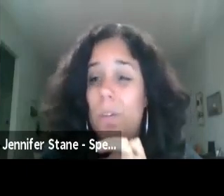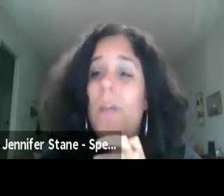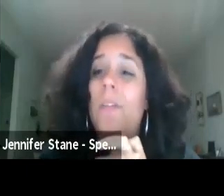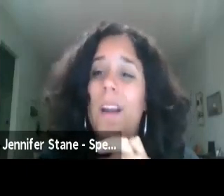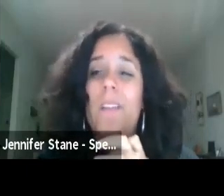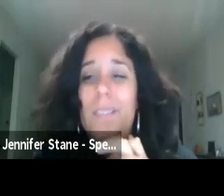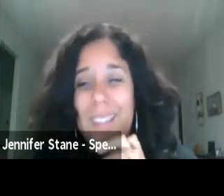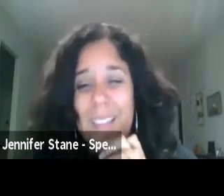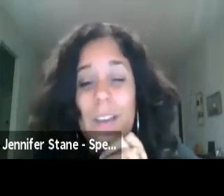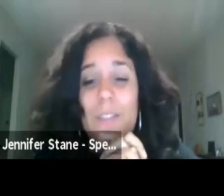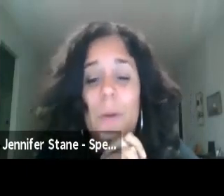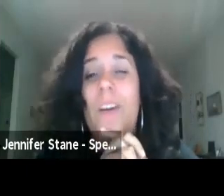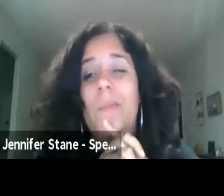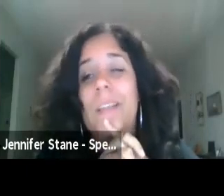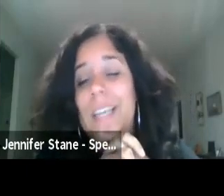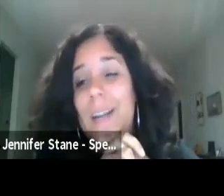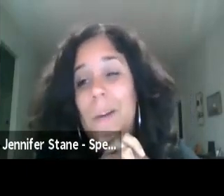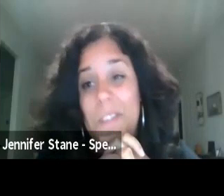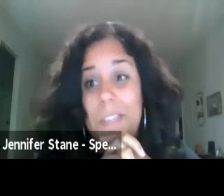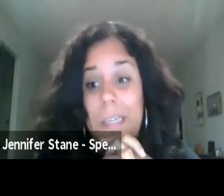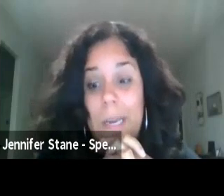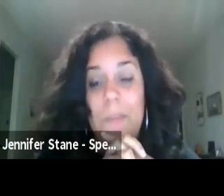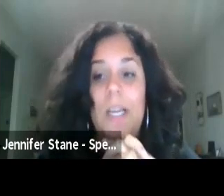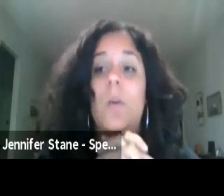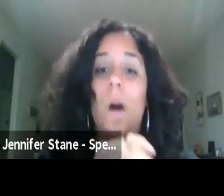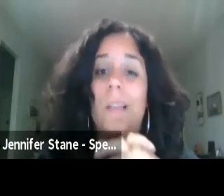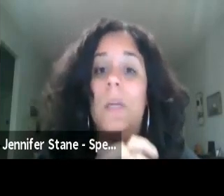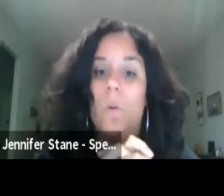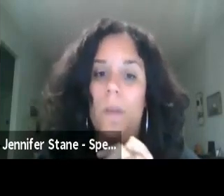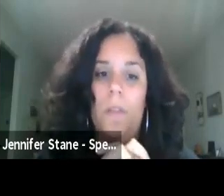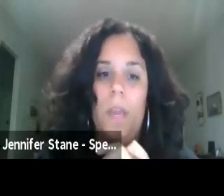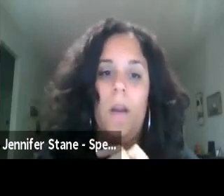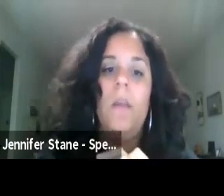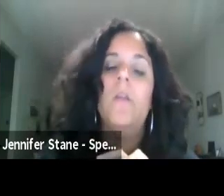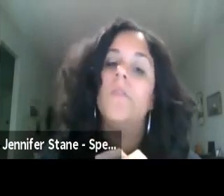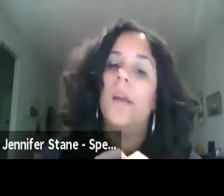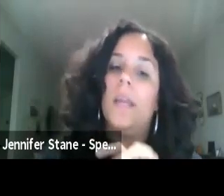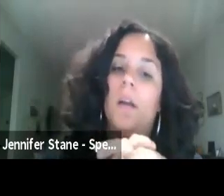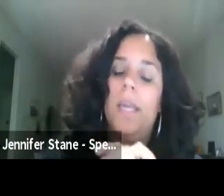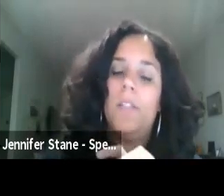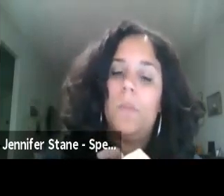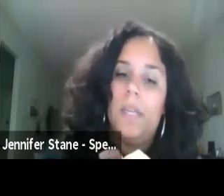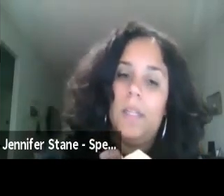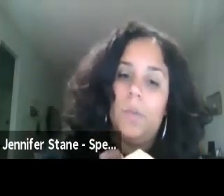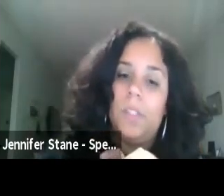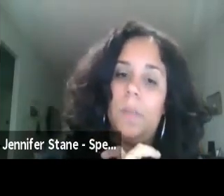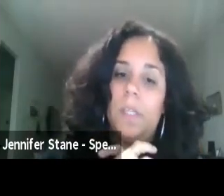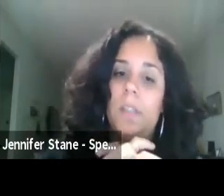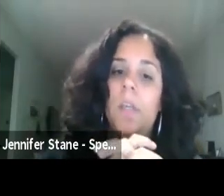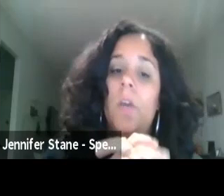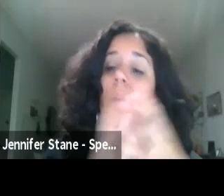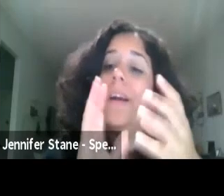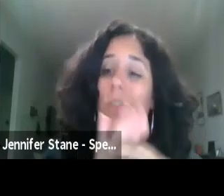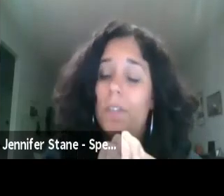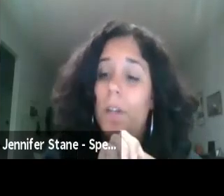quality oral health care. I think you guys have probably heard me say that about 15 times tonight. Quality oral health care for our Kansans with intellectual